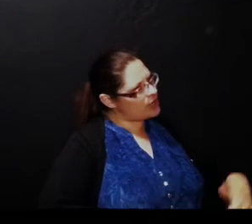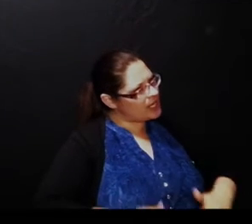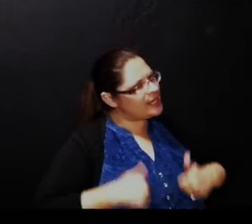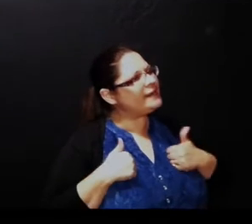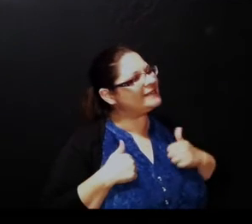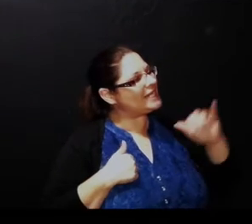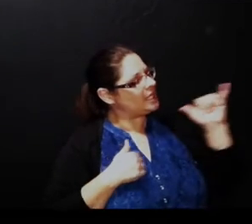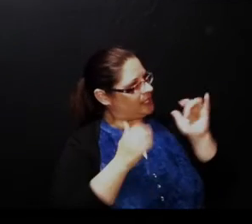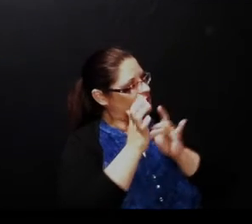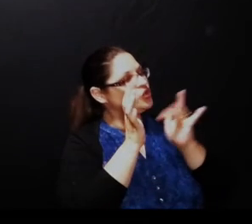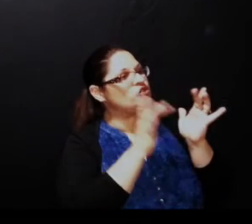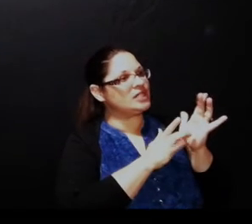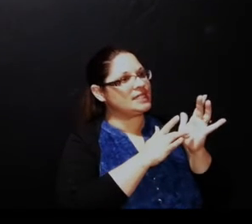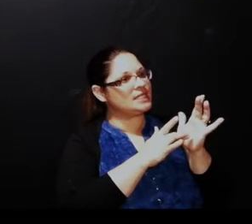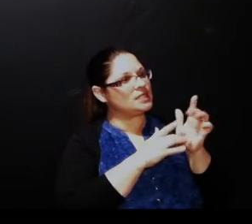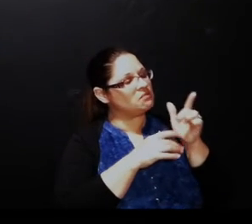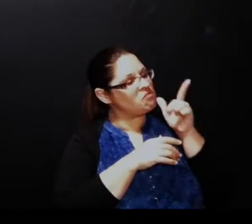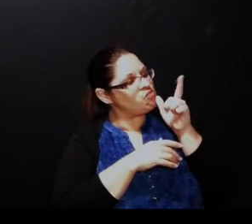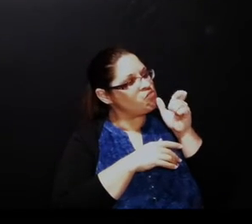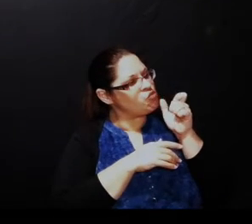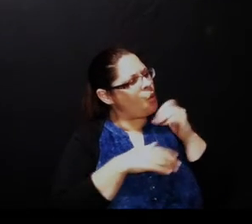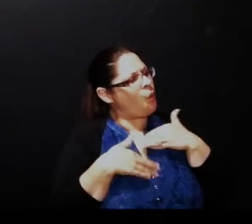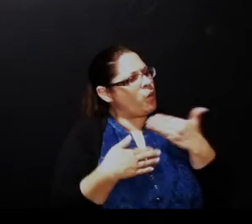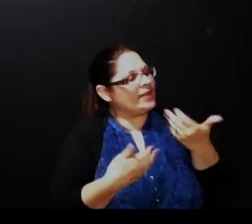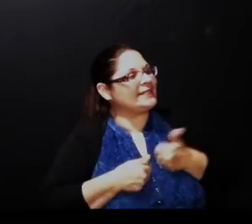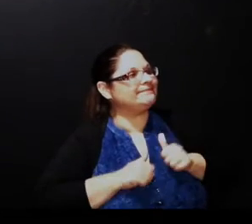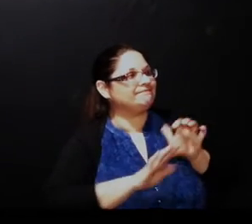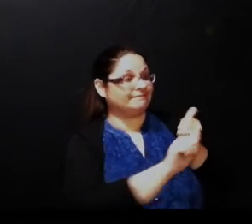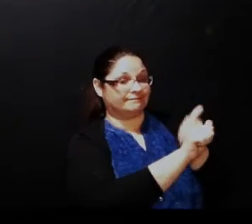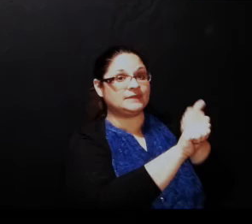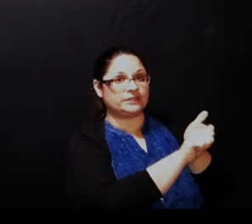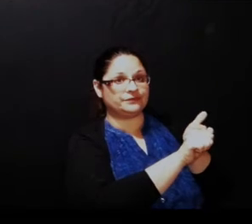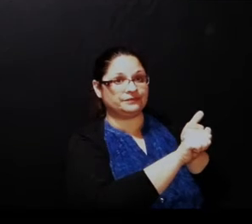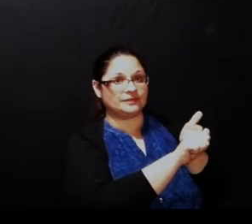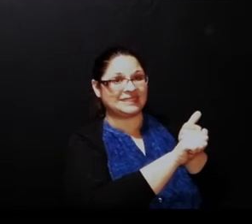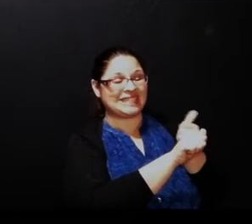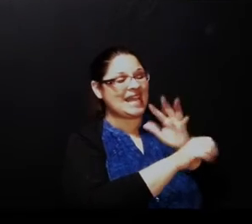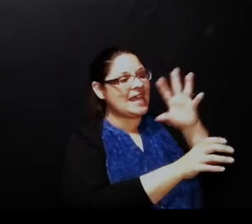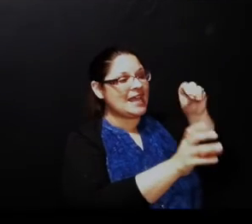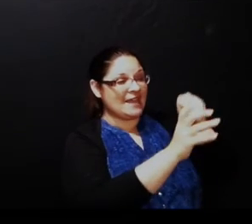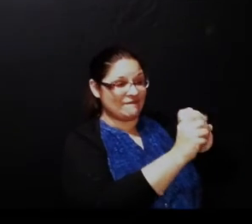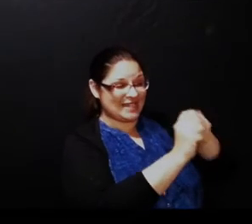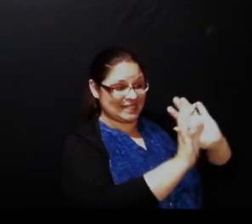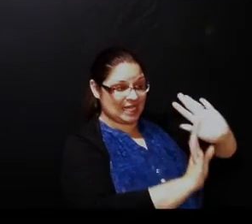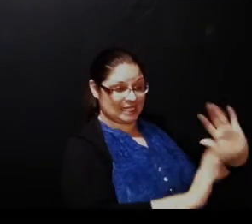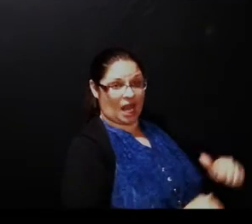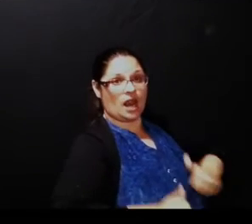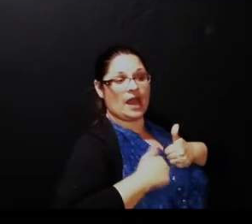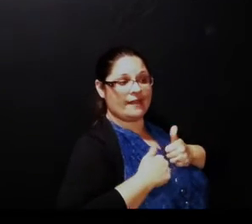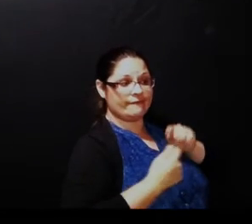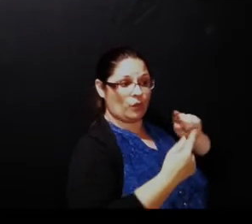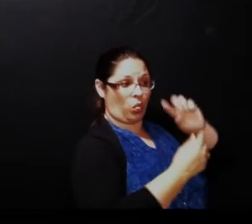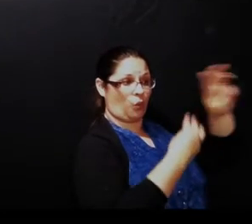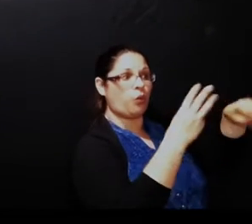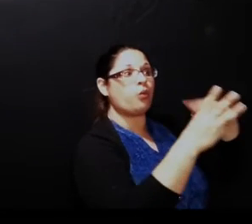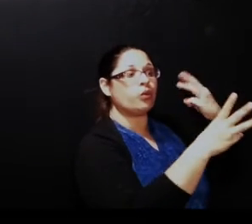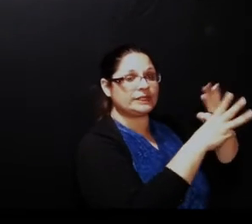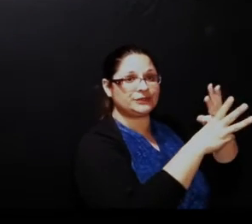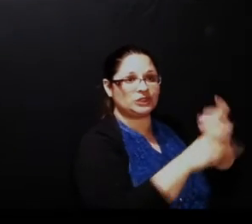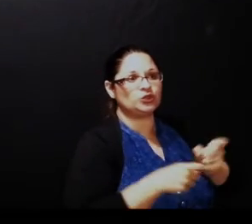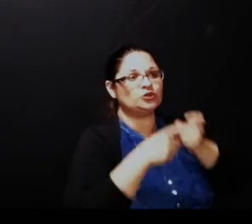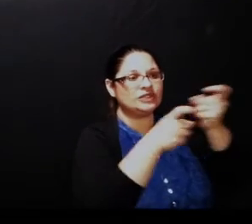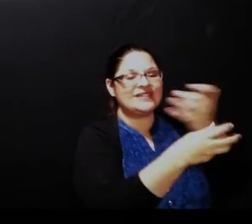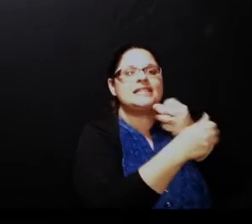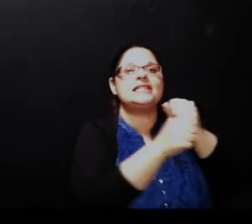who gave Himself, who said, I want to be invested so the world can be saved. Lord, help me live with the attitude that I want